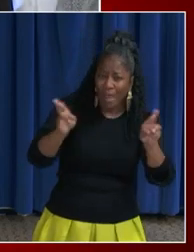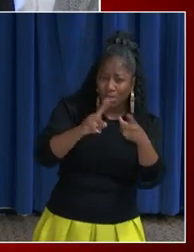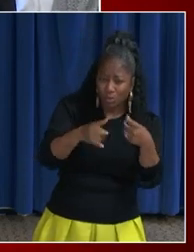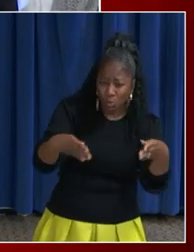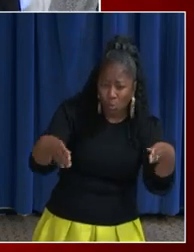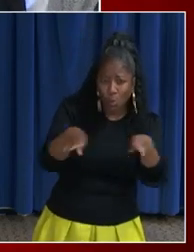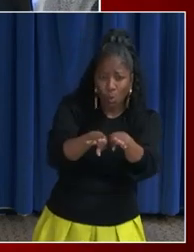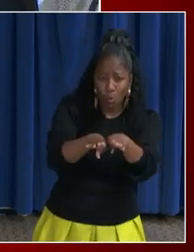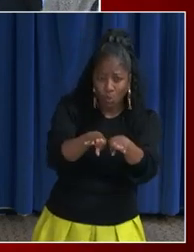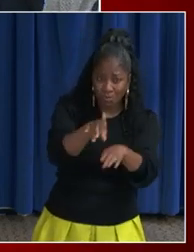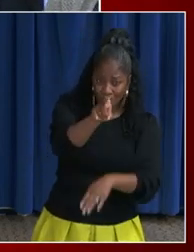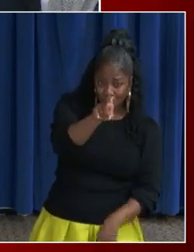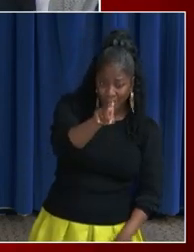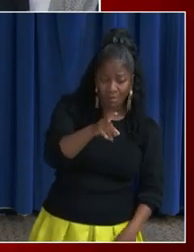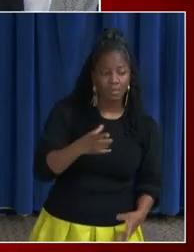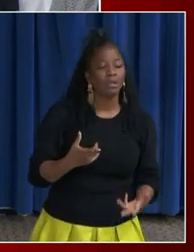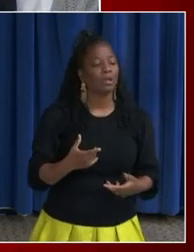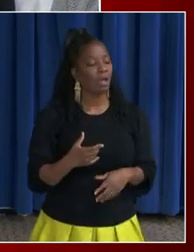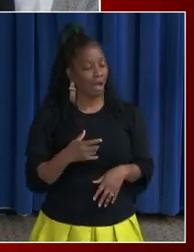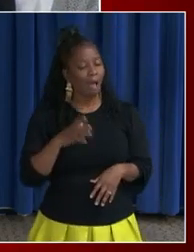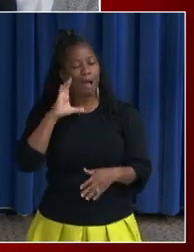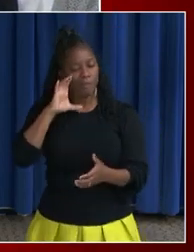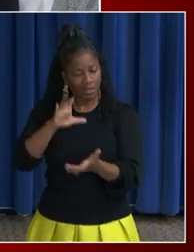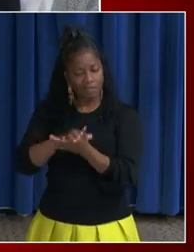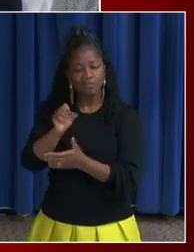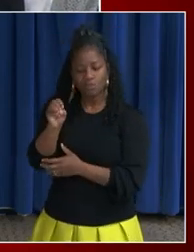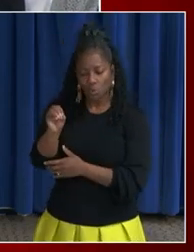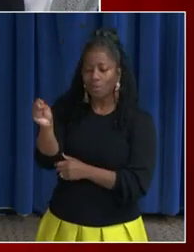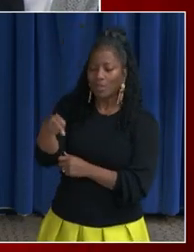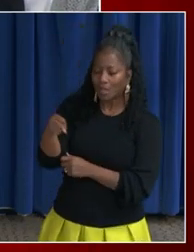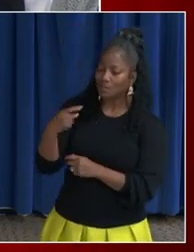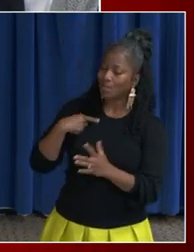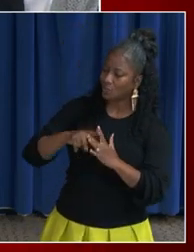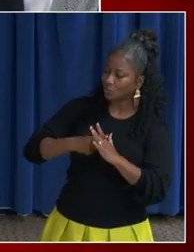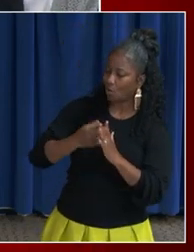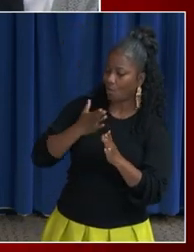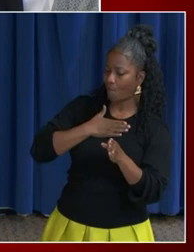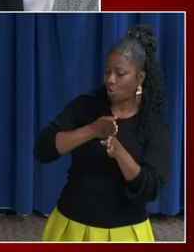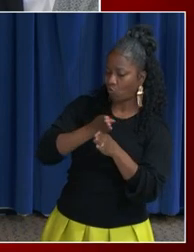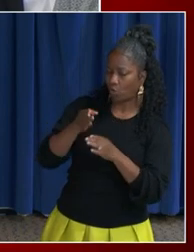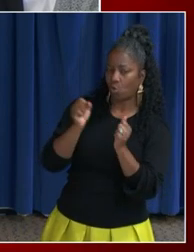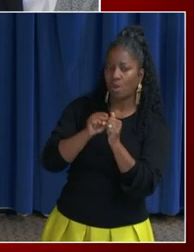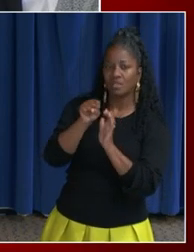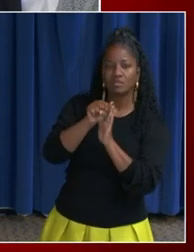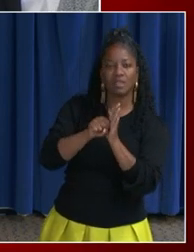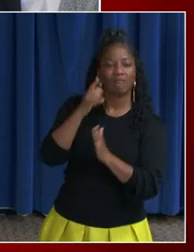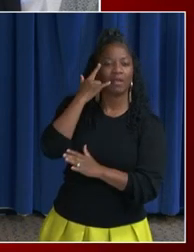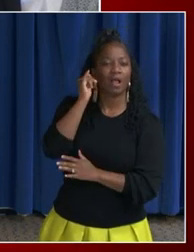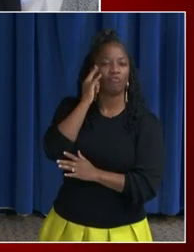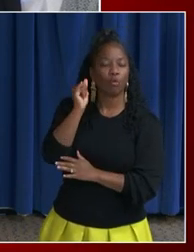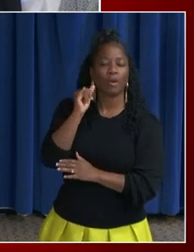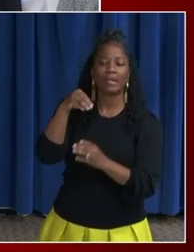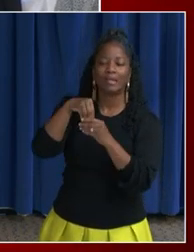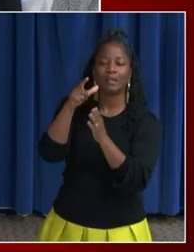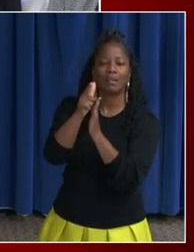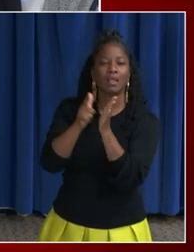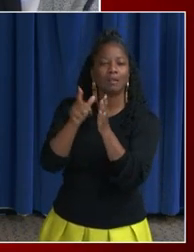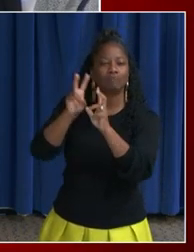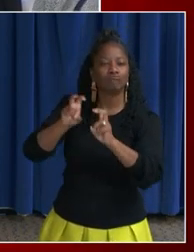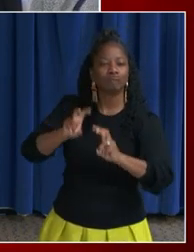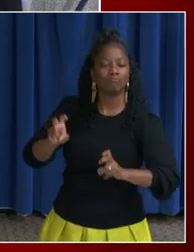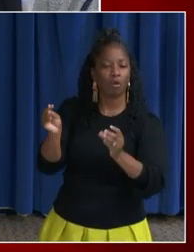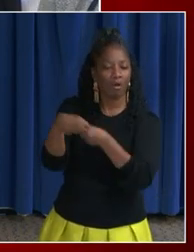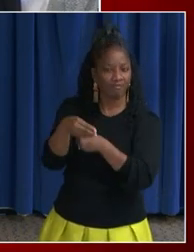I believe so. I started my career with the state of California in the legislature, in the Legislative Analyst's